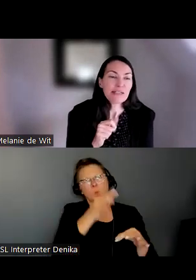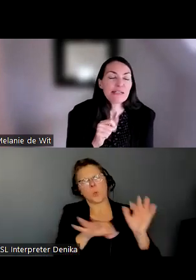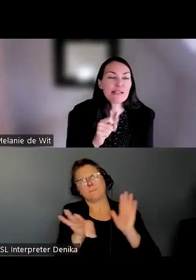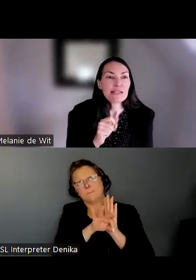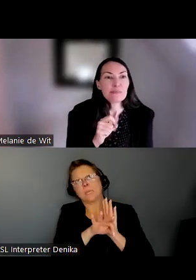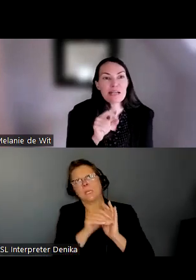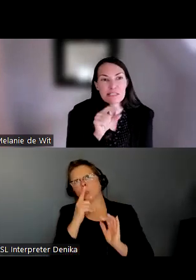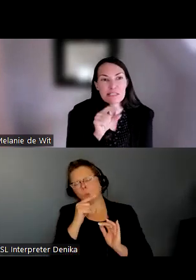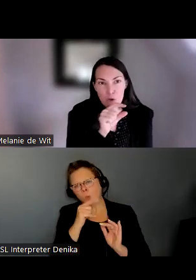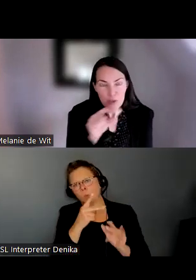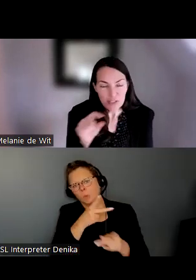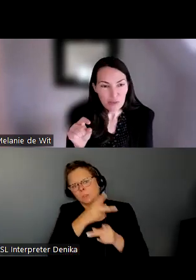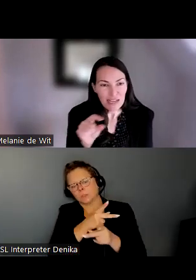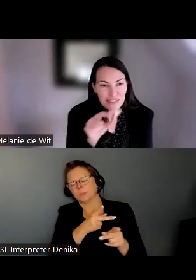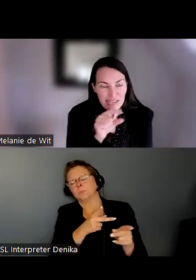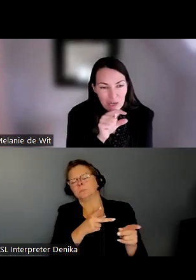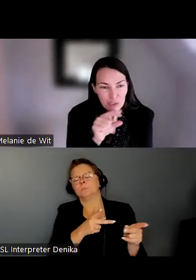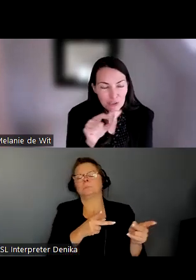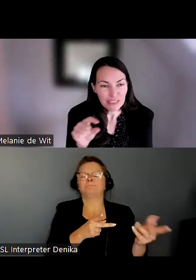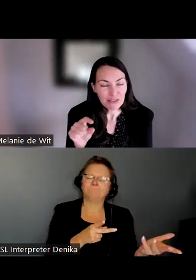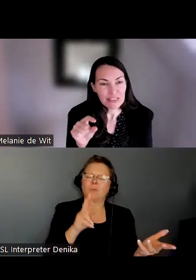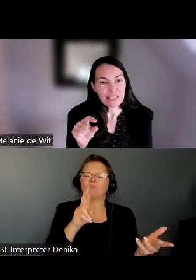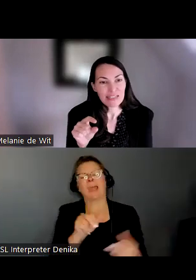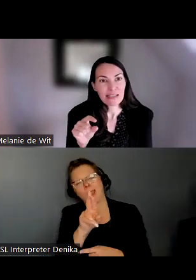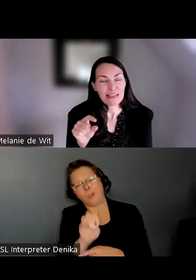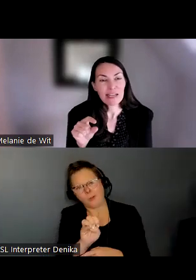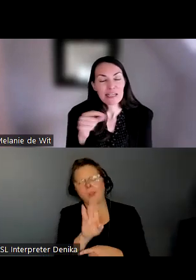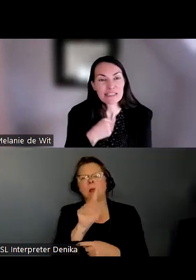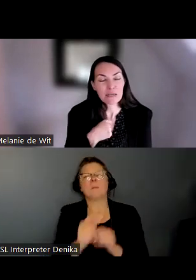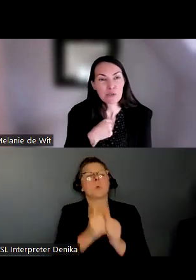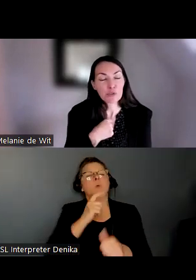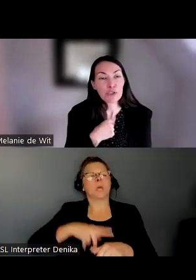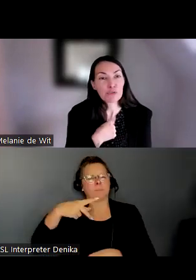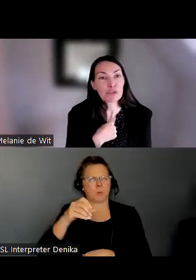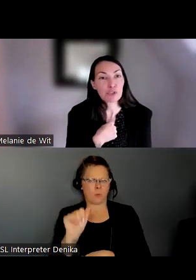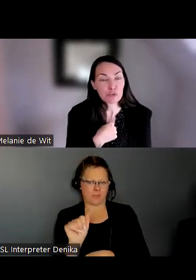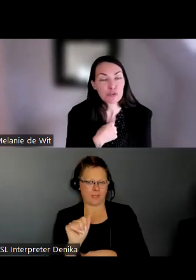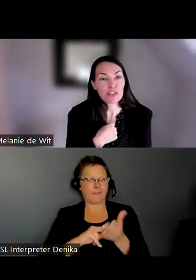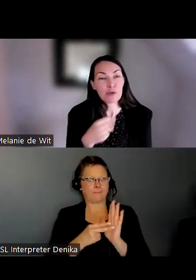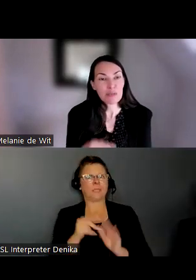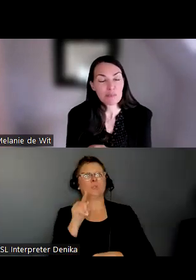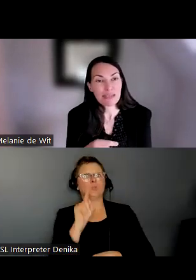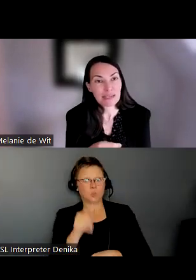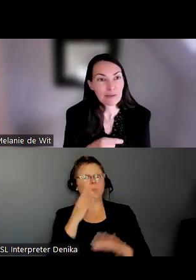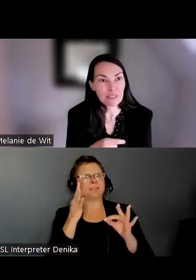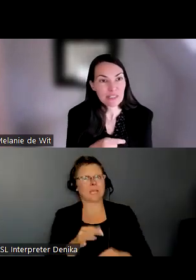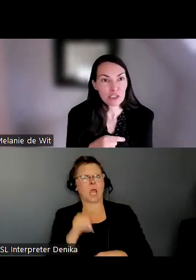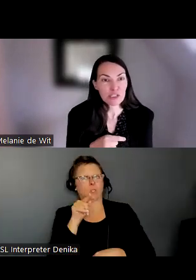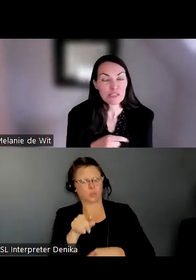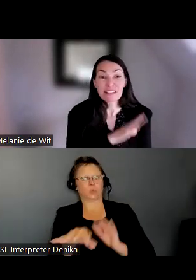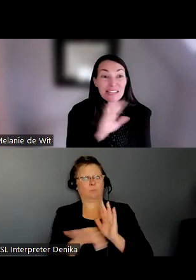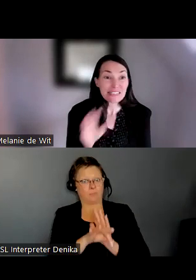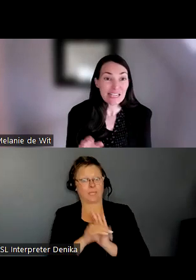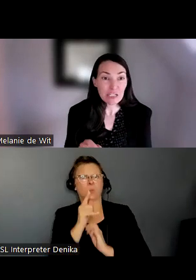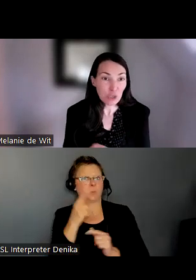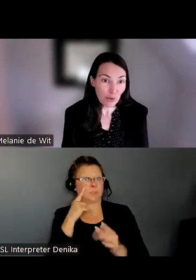rare. And so, you know, that's how you're guaranteeing that it's someone who you choose that will be making decisions.